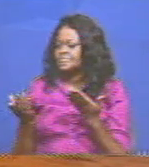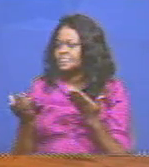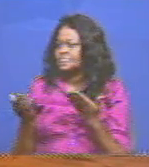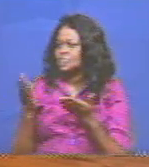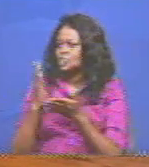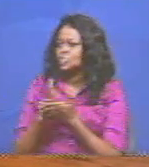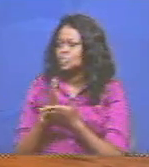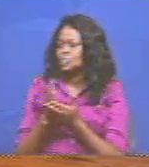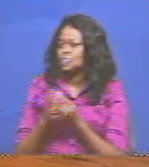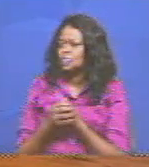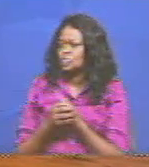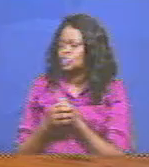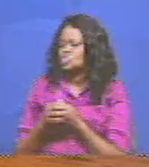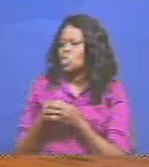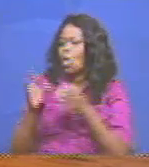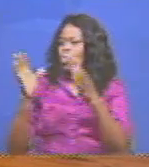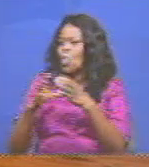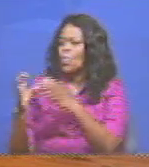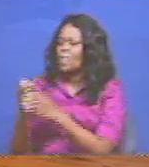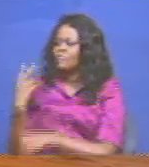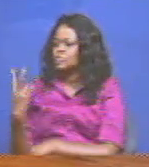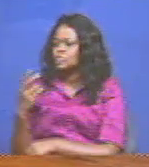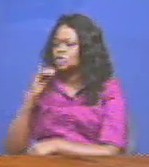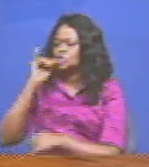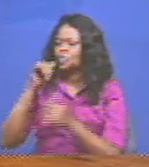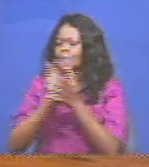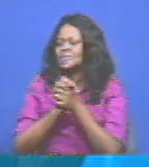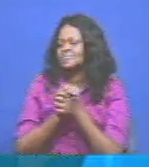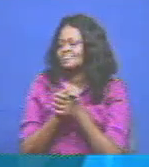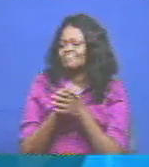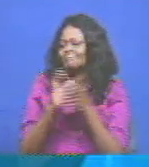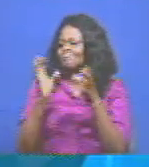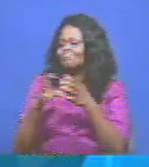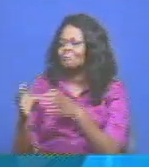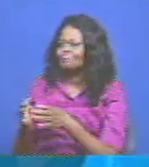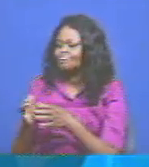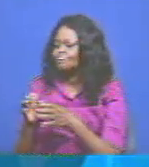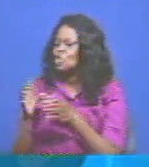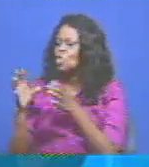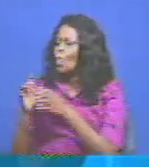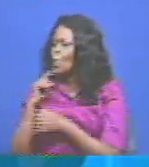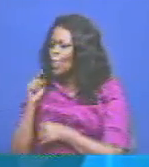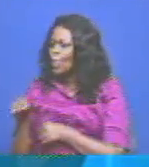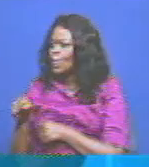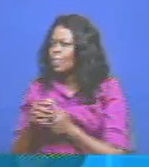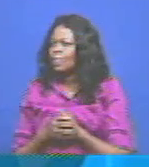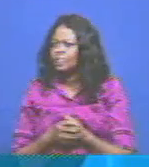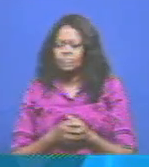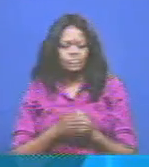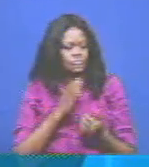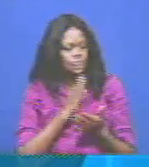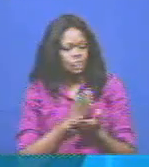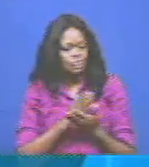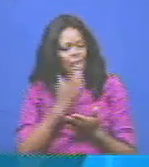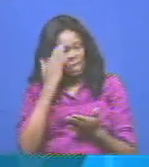who is Kiereweke? Exactly. Without even going to the groups itself, I'm quite sure he's looking